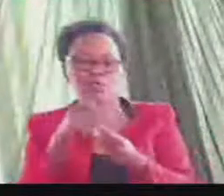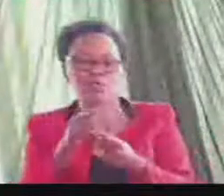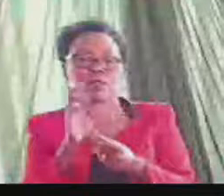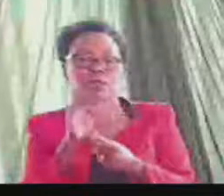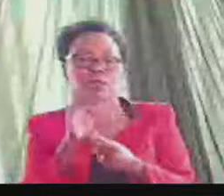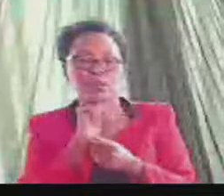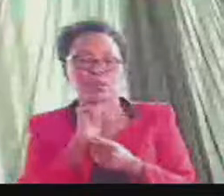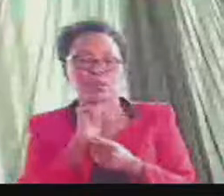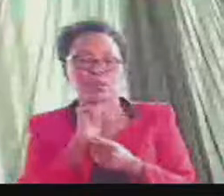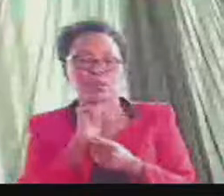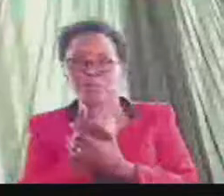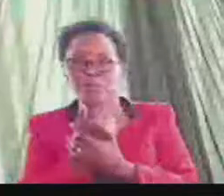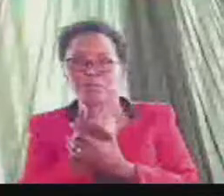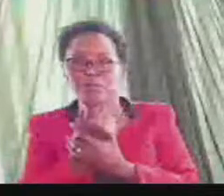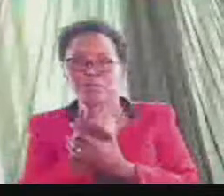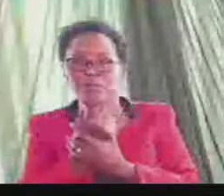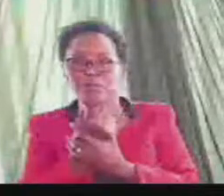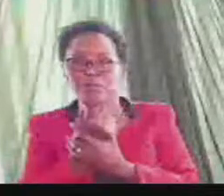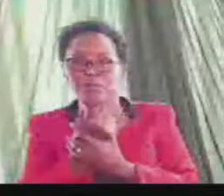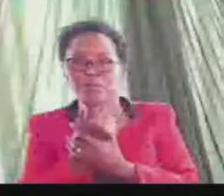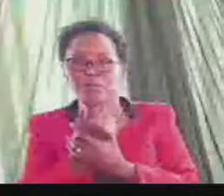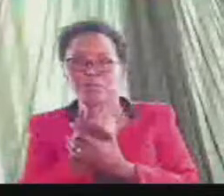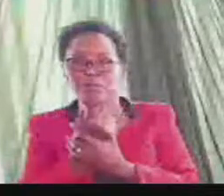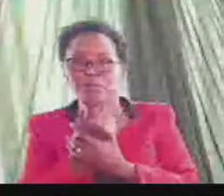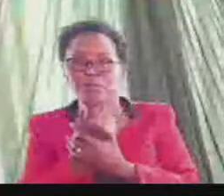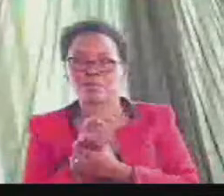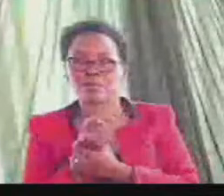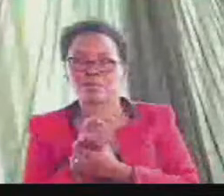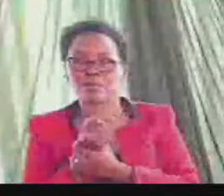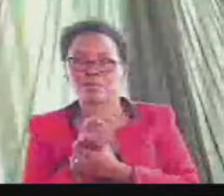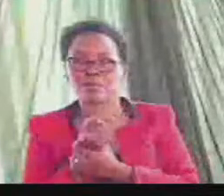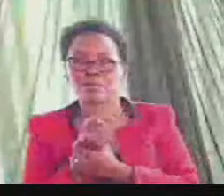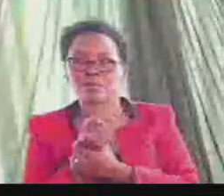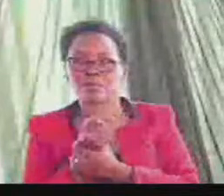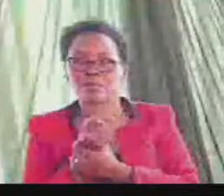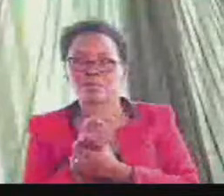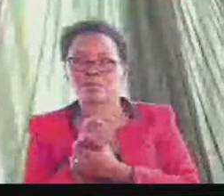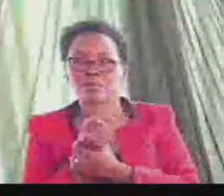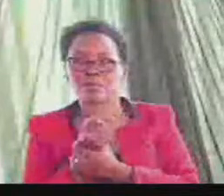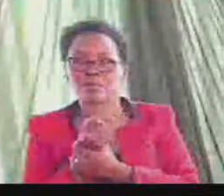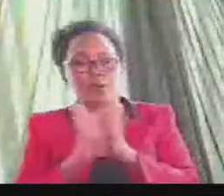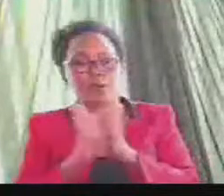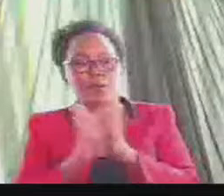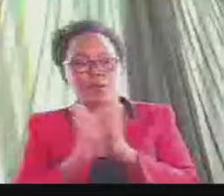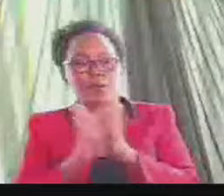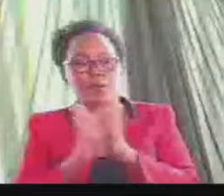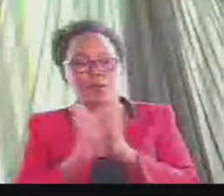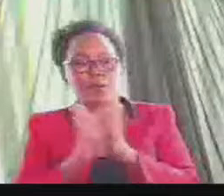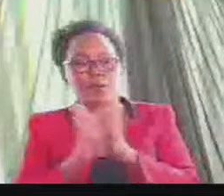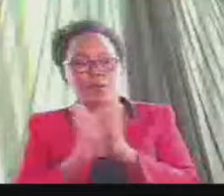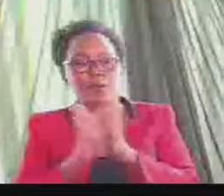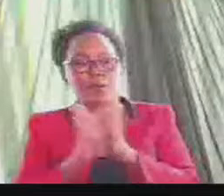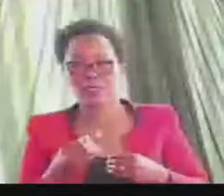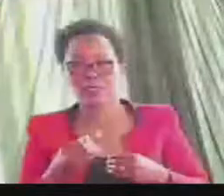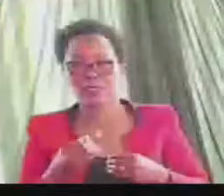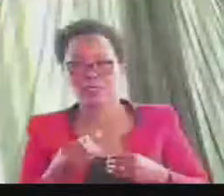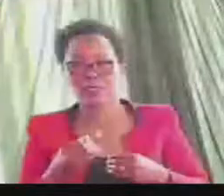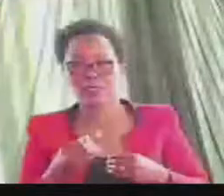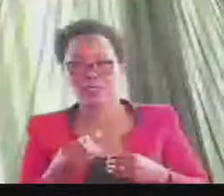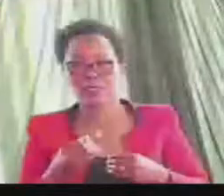Just on that small issue, you said public interest. I think the word used there is of general